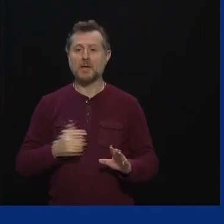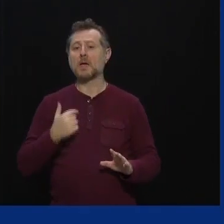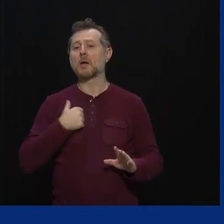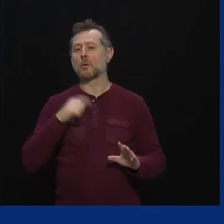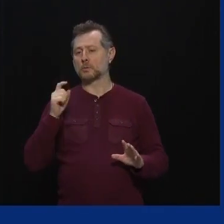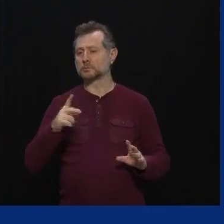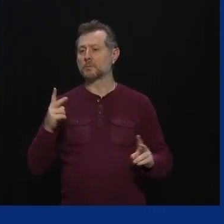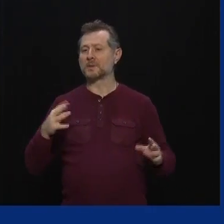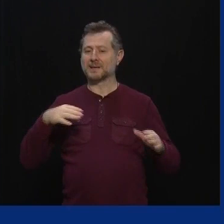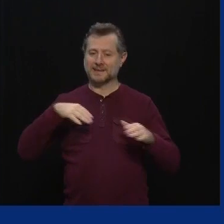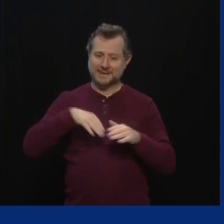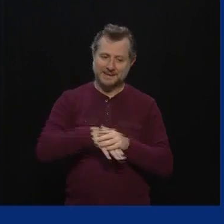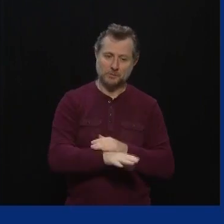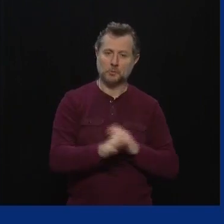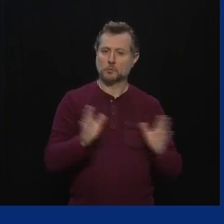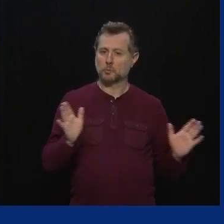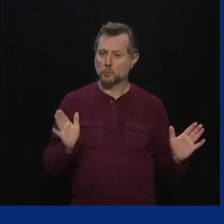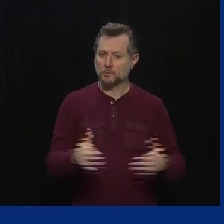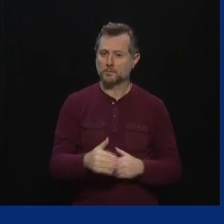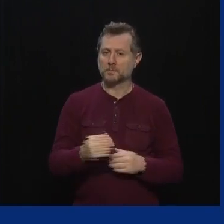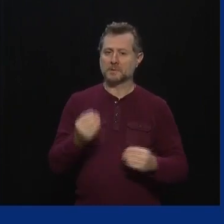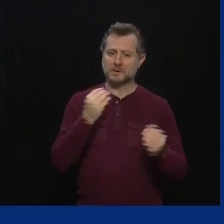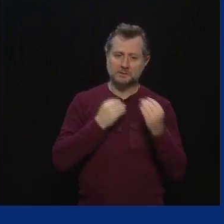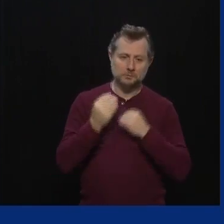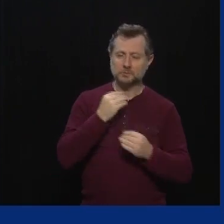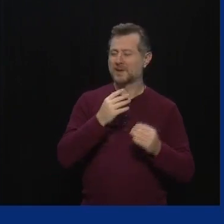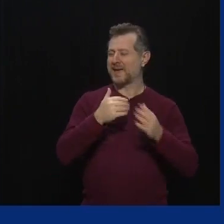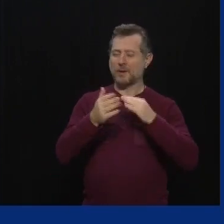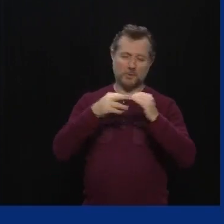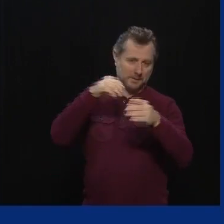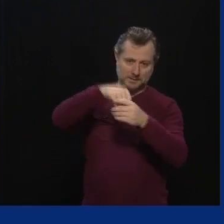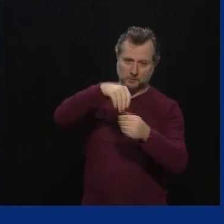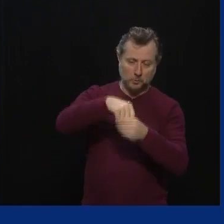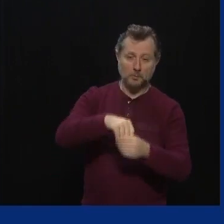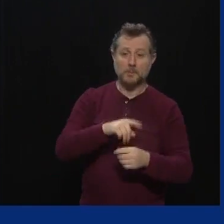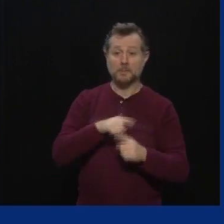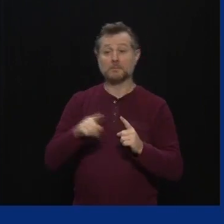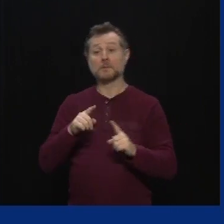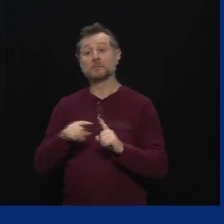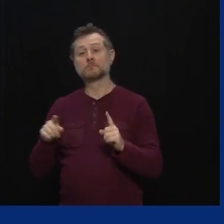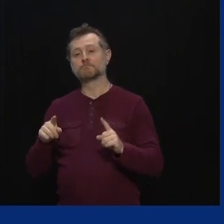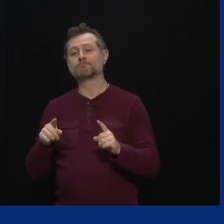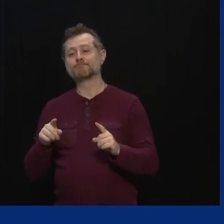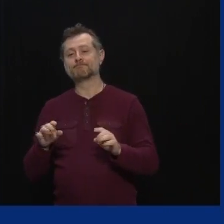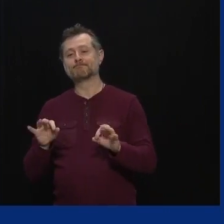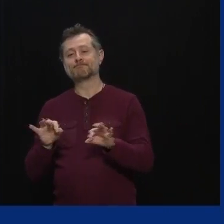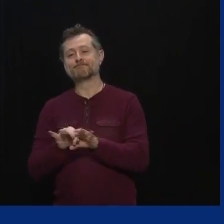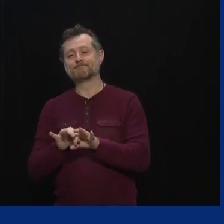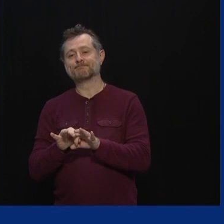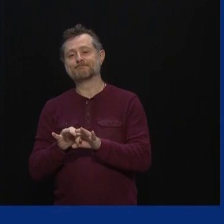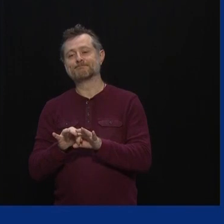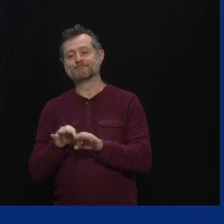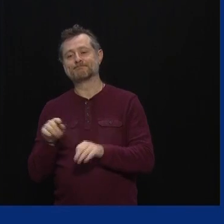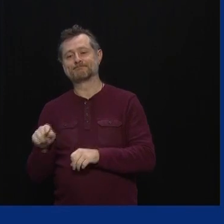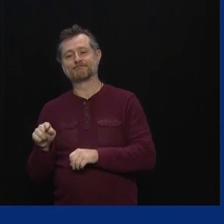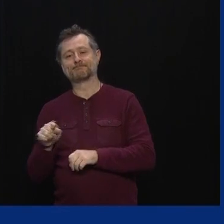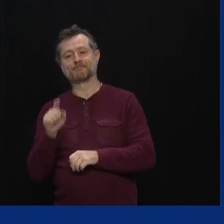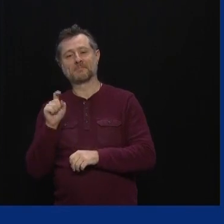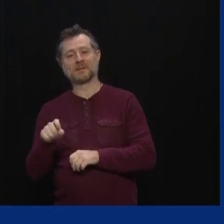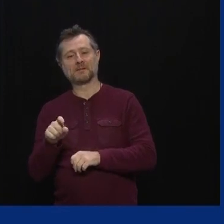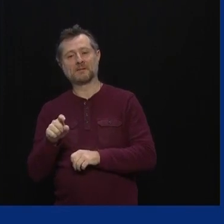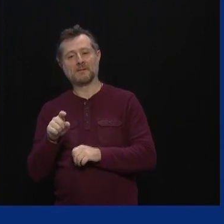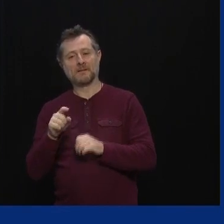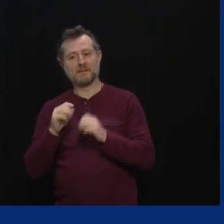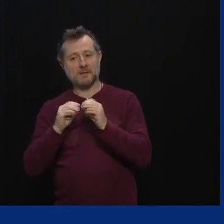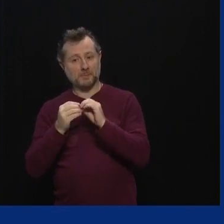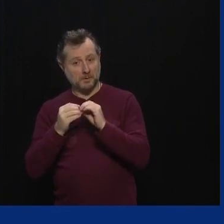rate. And Delta is what we're dealing with. Delta may or may not be flattening. I'm not going to say it is, but I like the way that is. At least